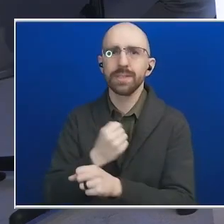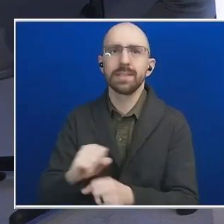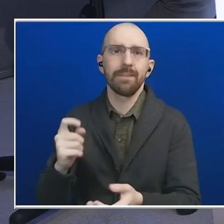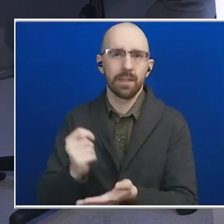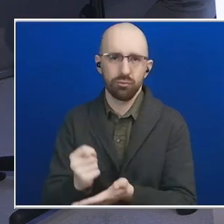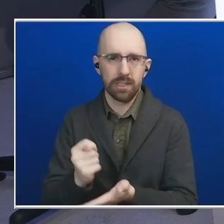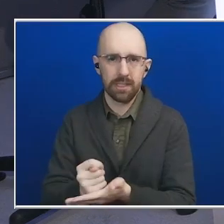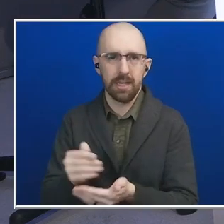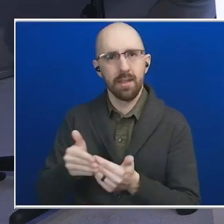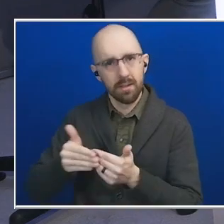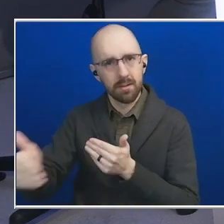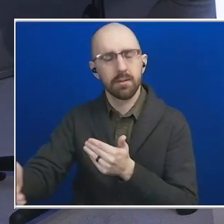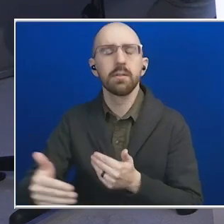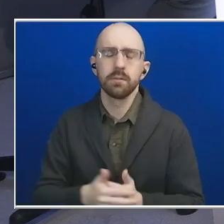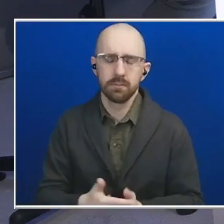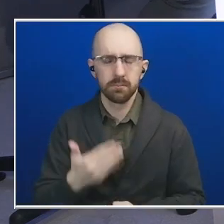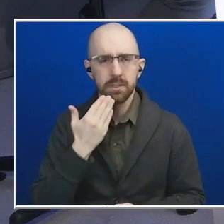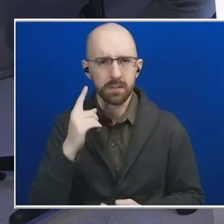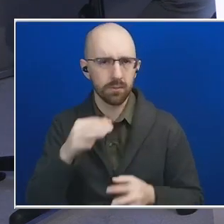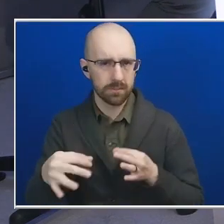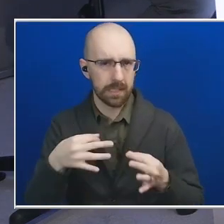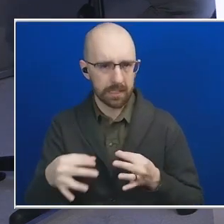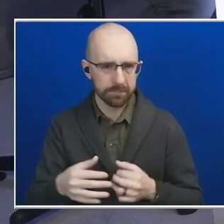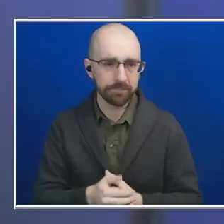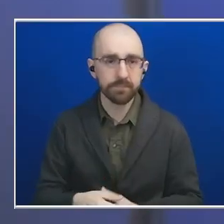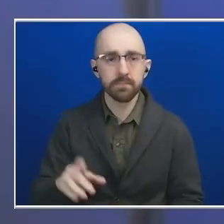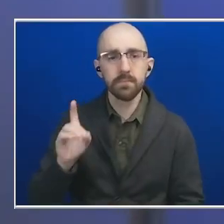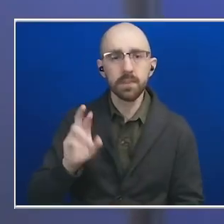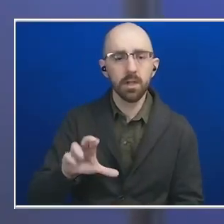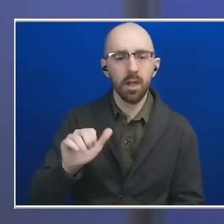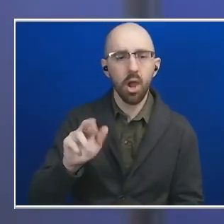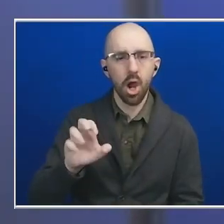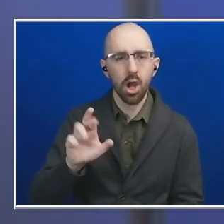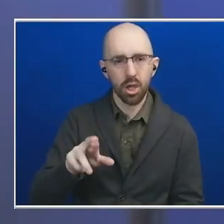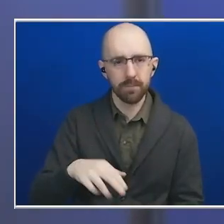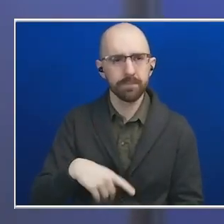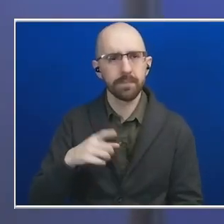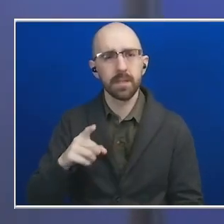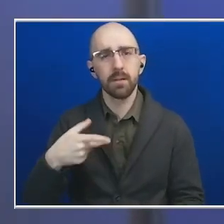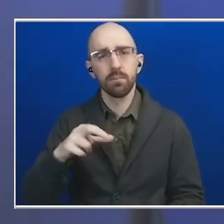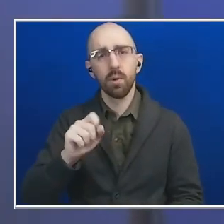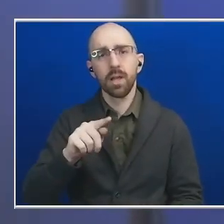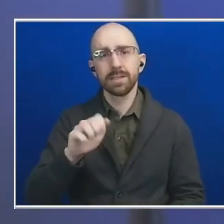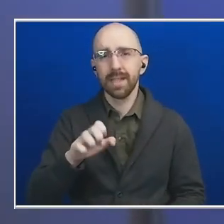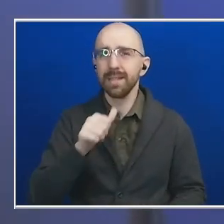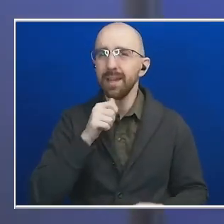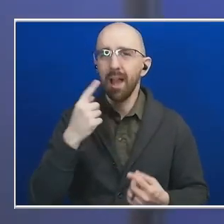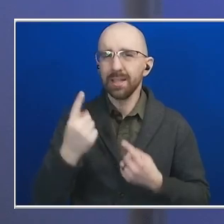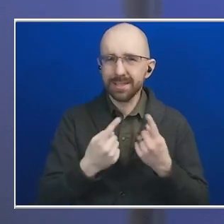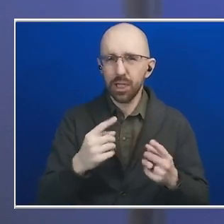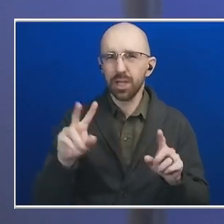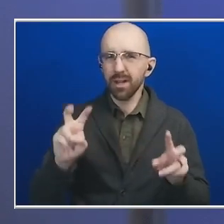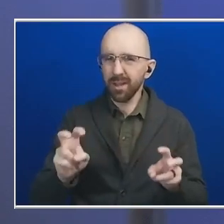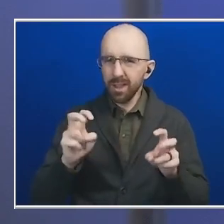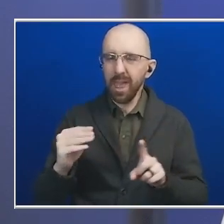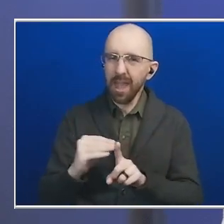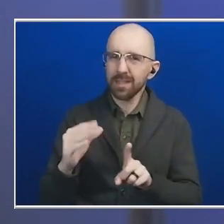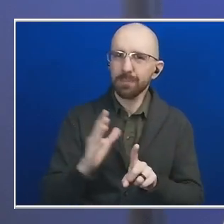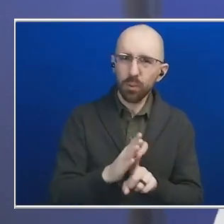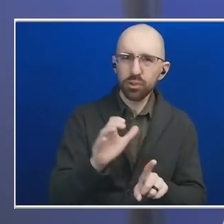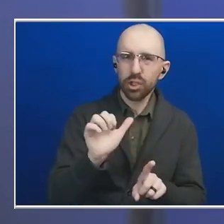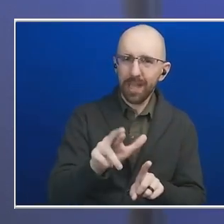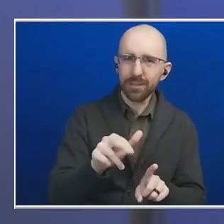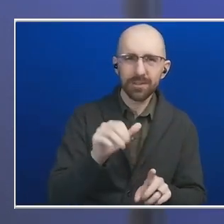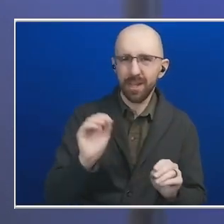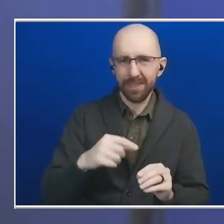Dr. Larson. Dr. Parker? Yeah, prostate cancer is largely not considered an exposure cancer, so there's not something specific that we recommend avoiding. Obviously, we